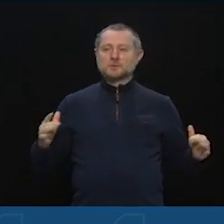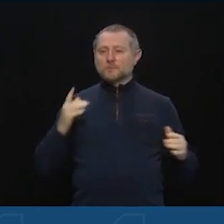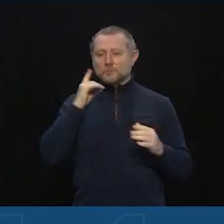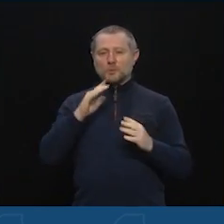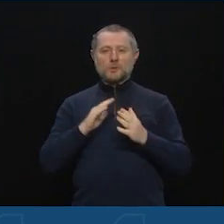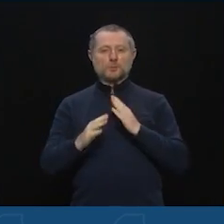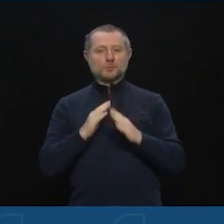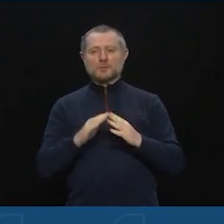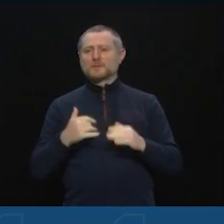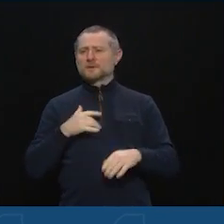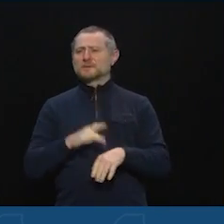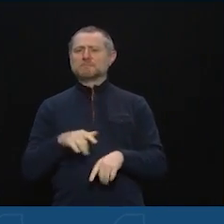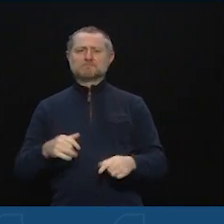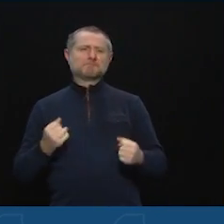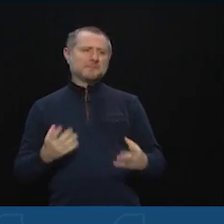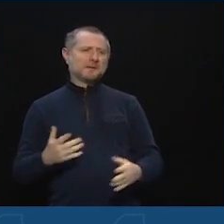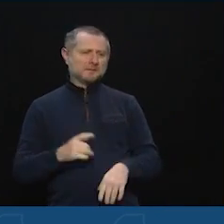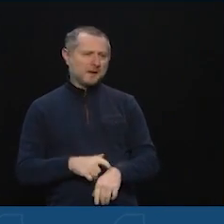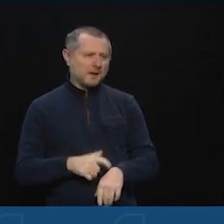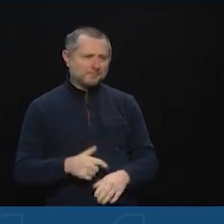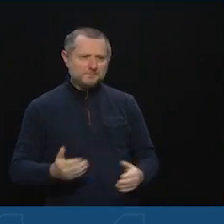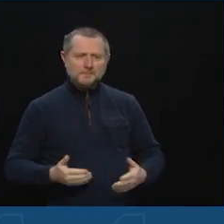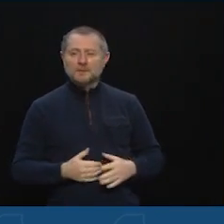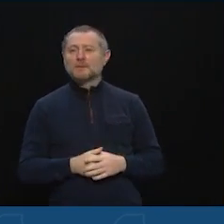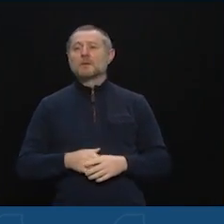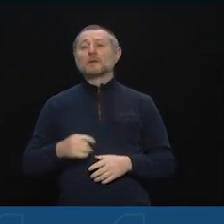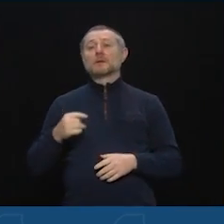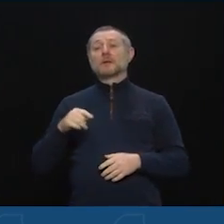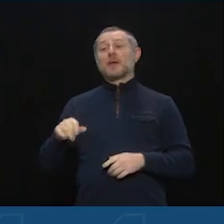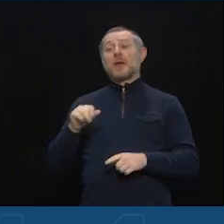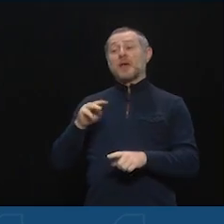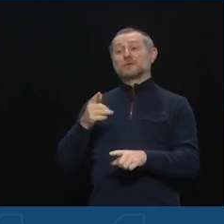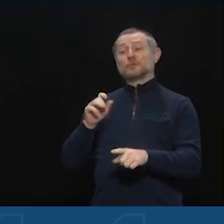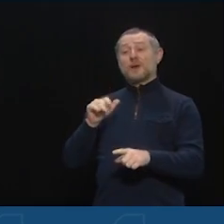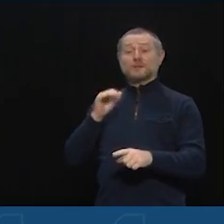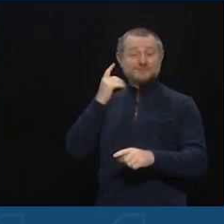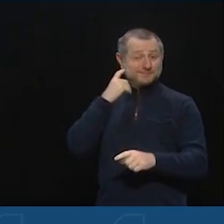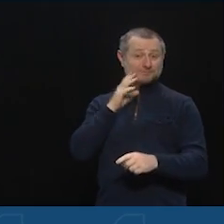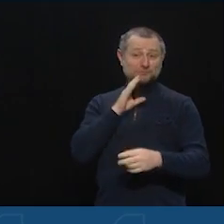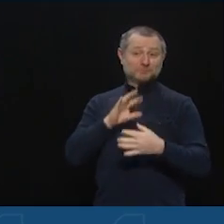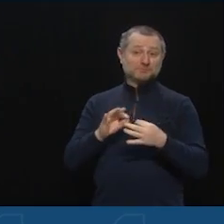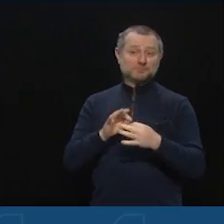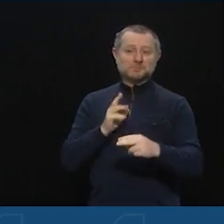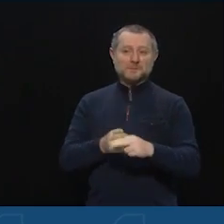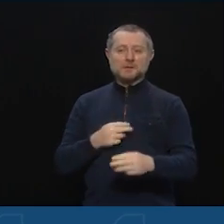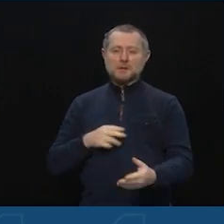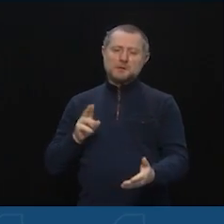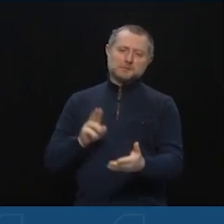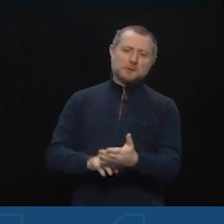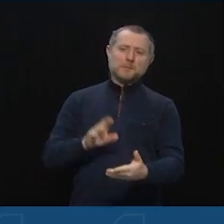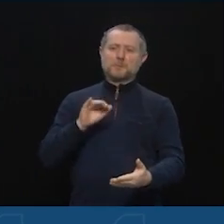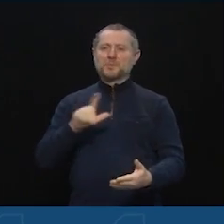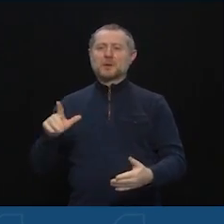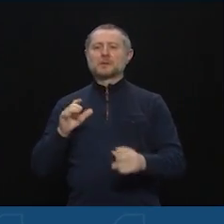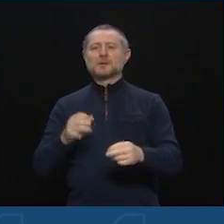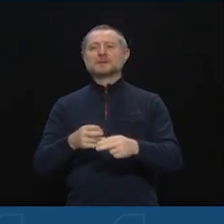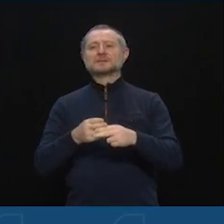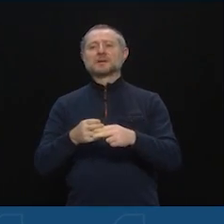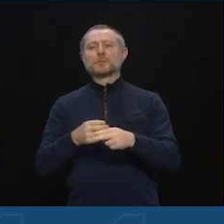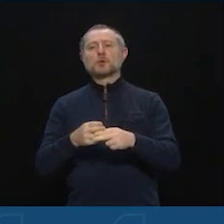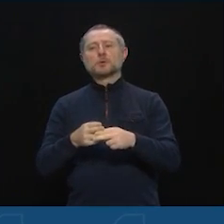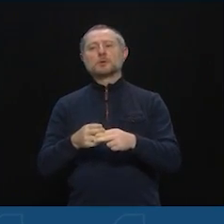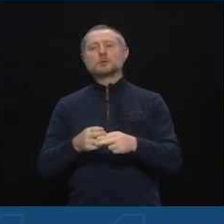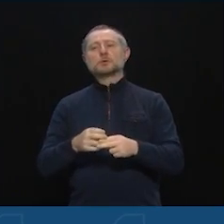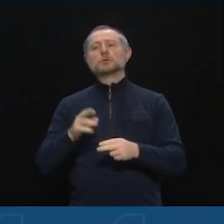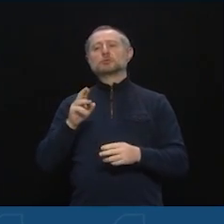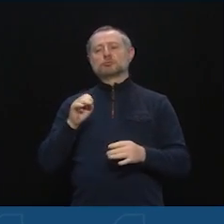many, many times. And as Angela mentioned, I signed a bill into law that did open up temporary retail permits. We did it